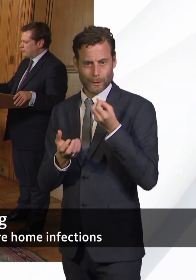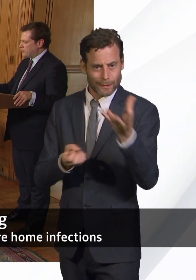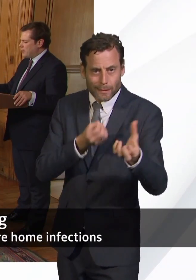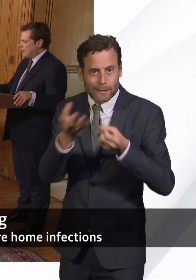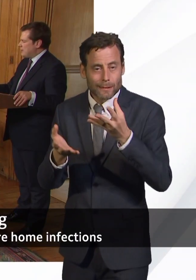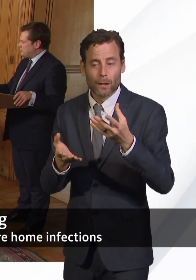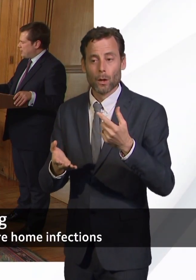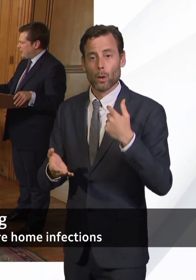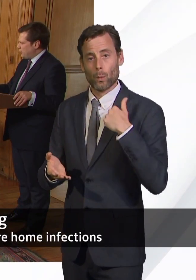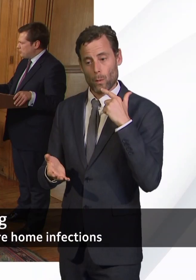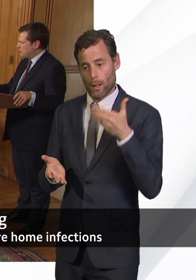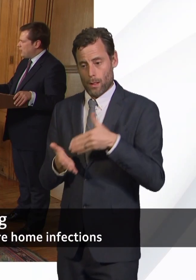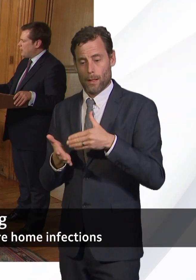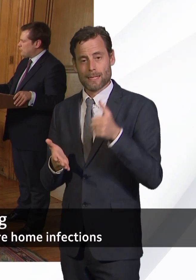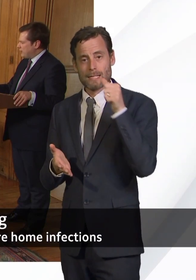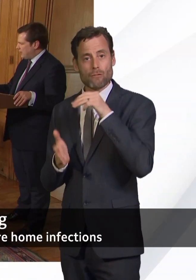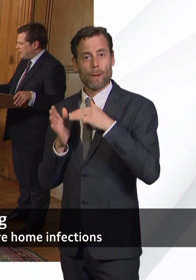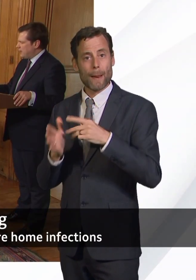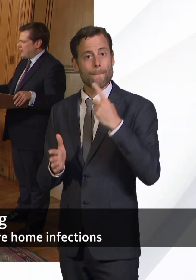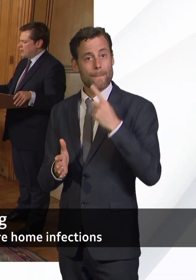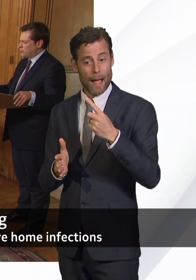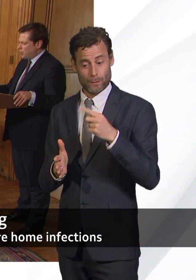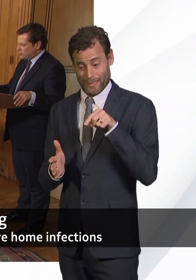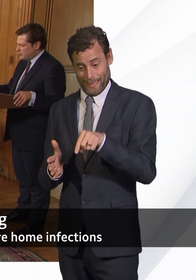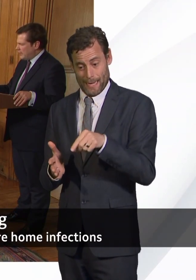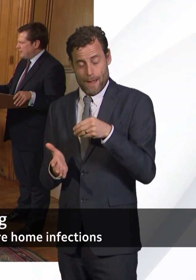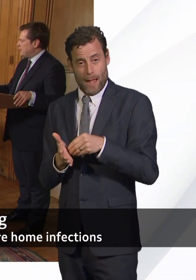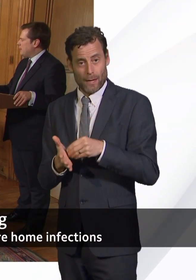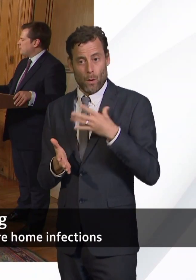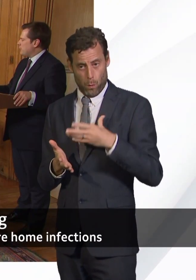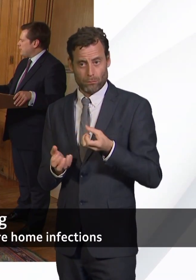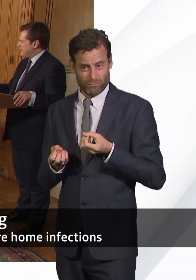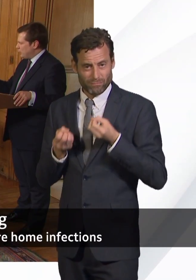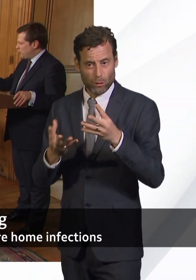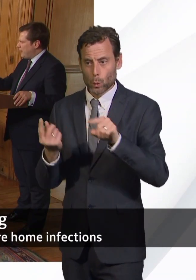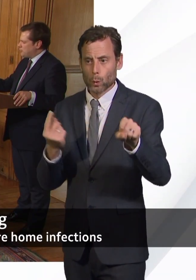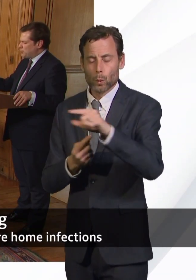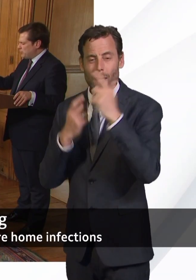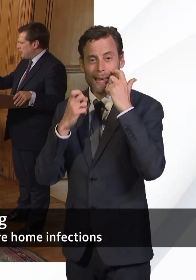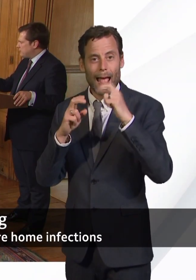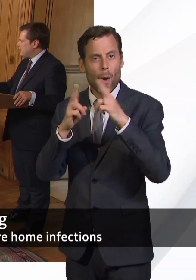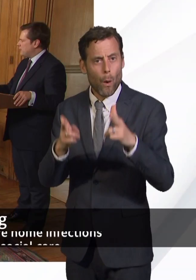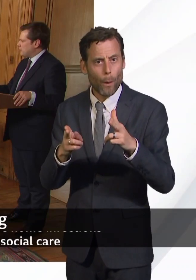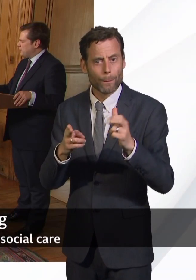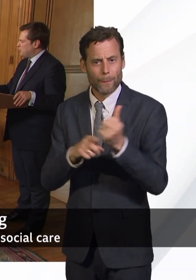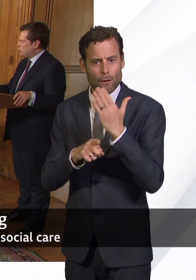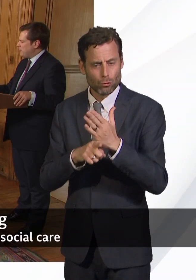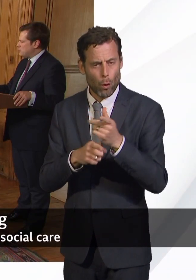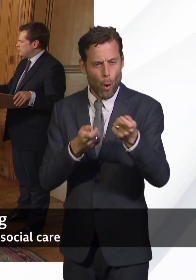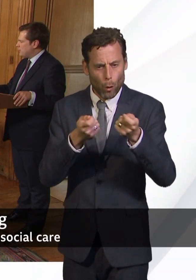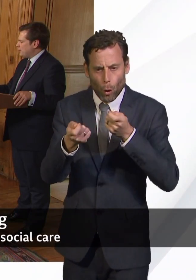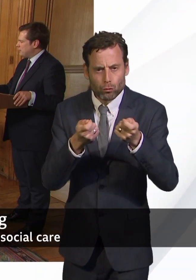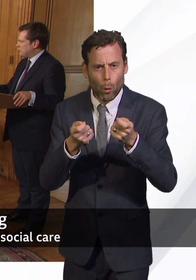million gets to care homes as quickly as we possibly can, so that it can help them to put in place some of the